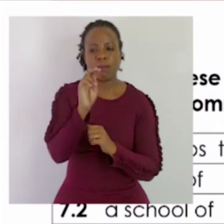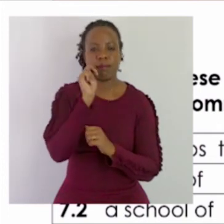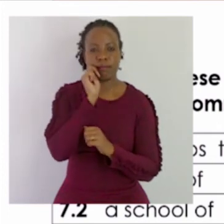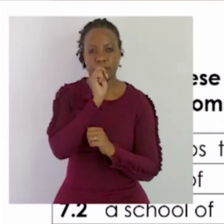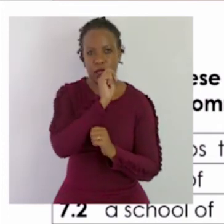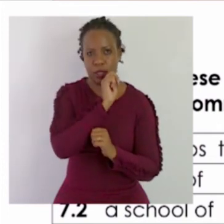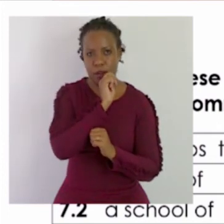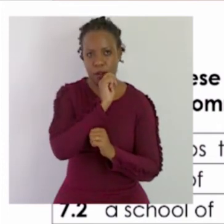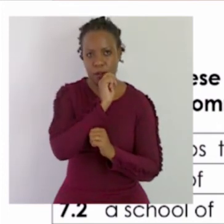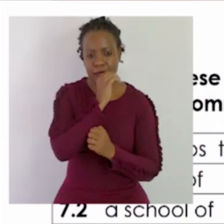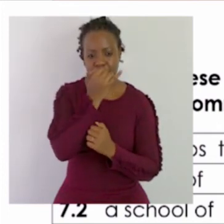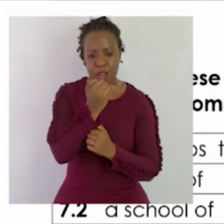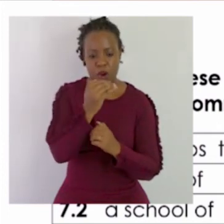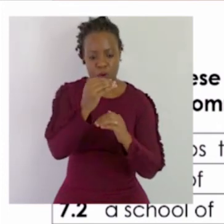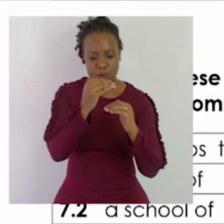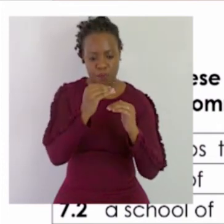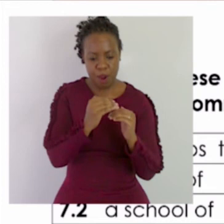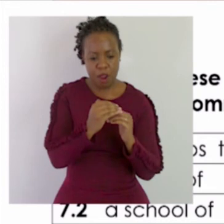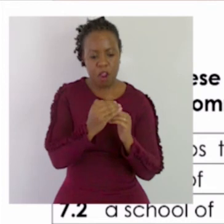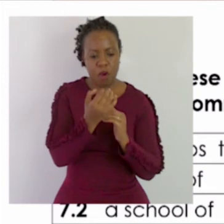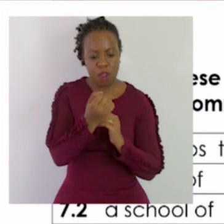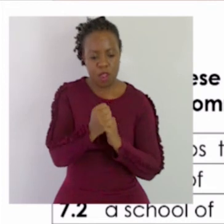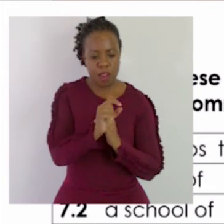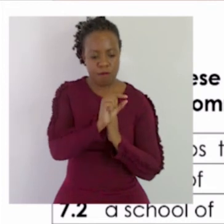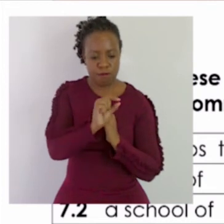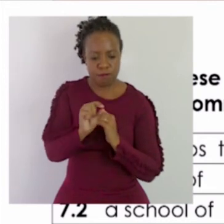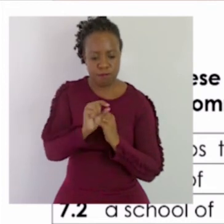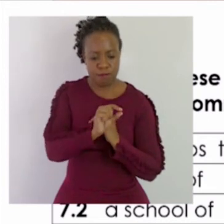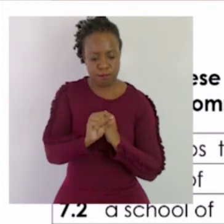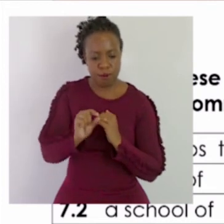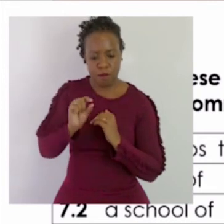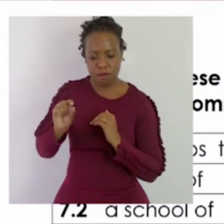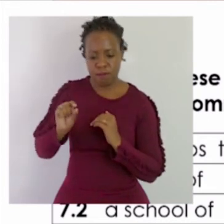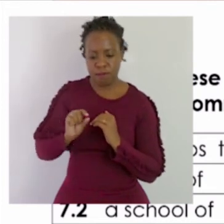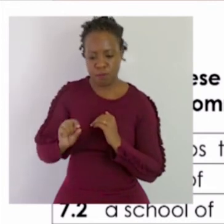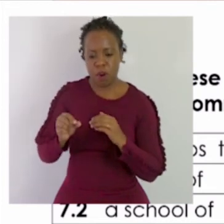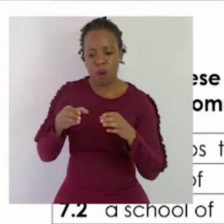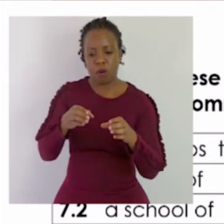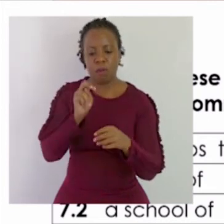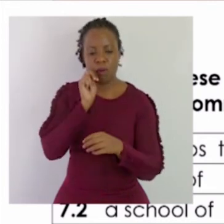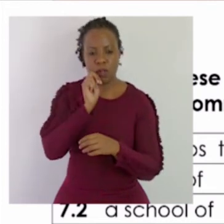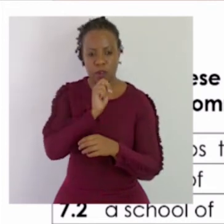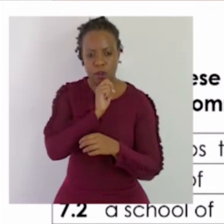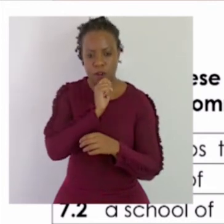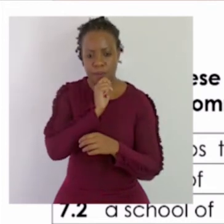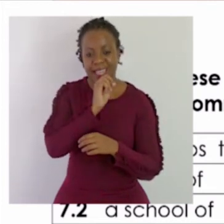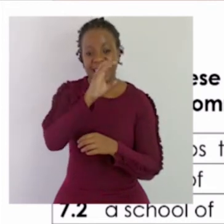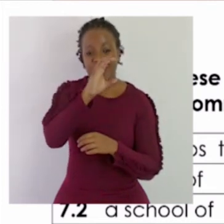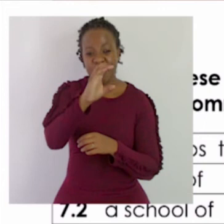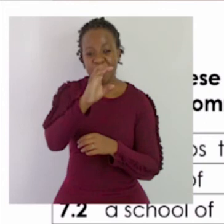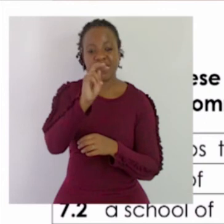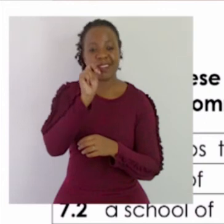Write the common noun in the box next to the correct collective noun. Write the